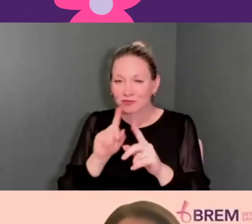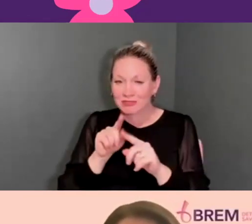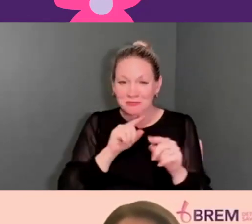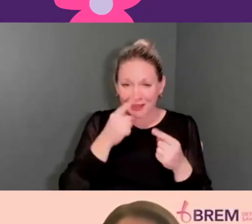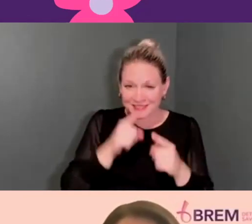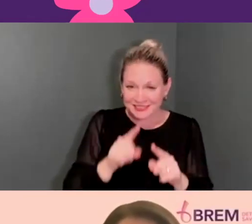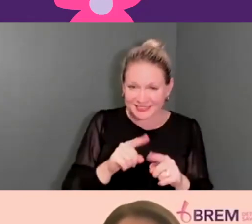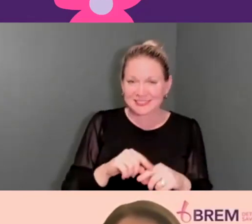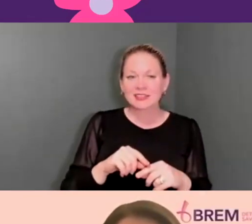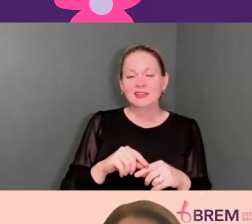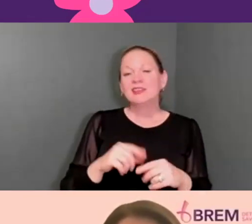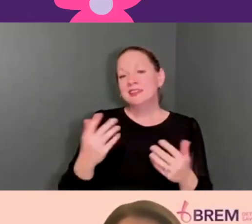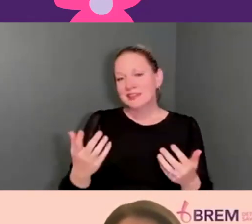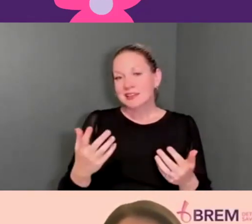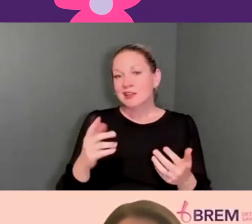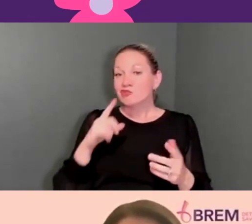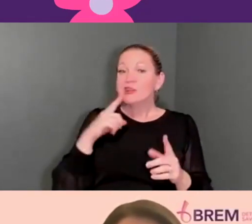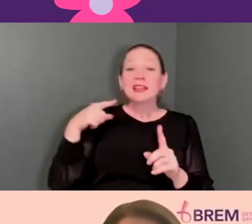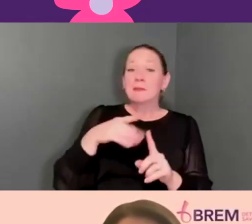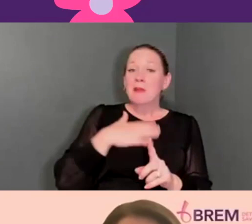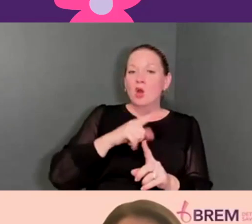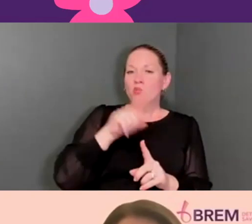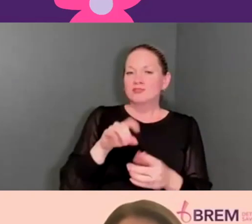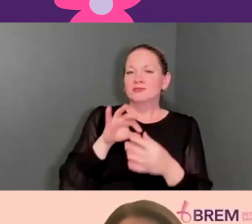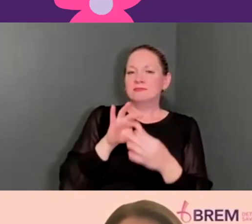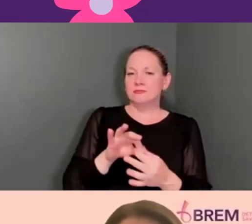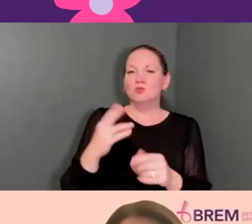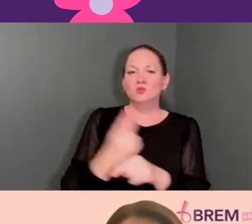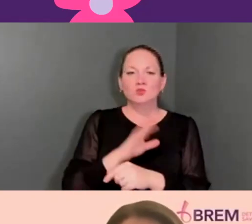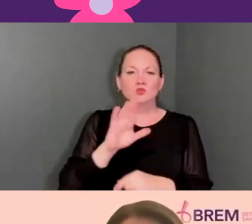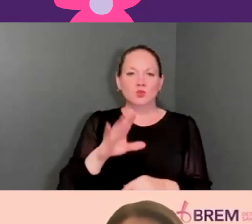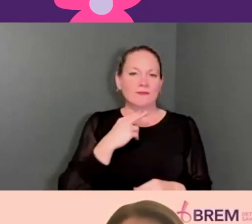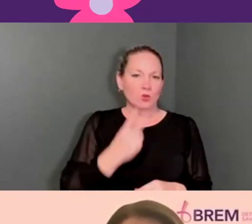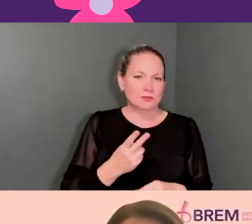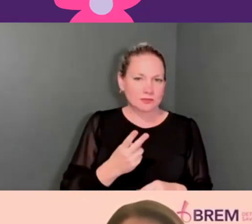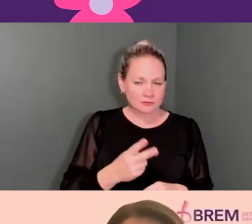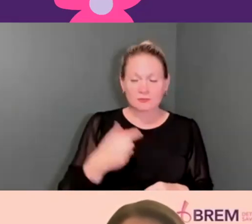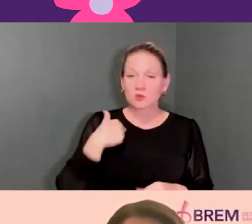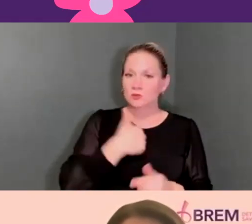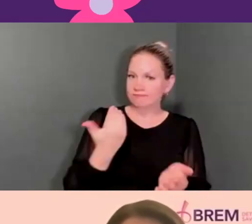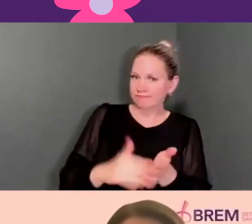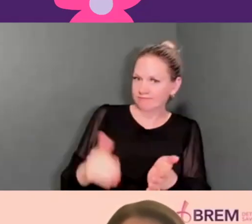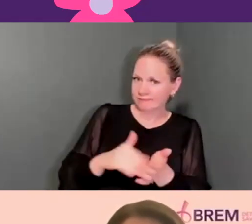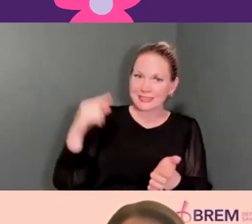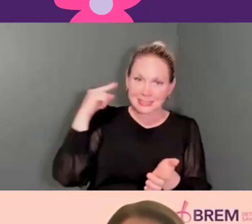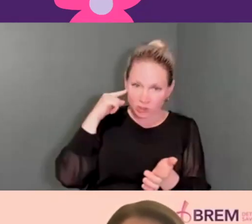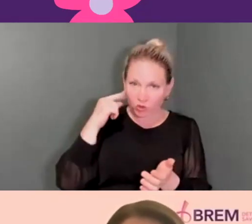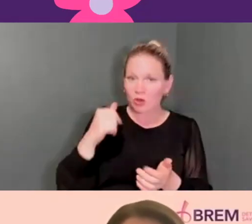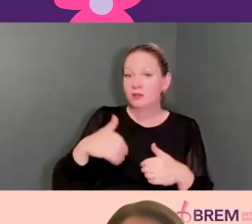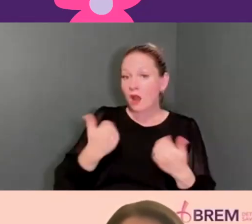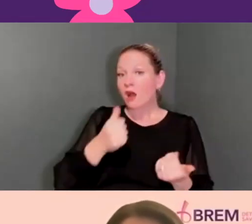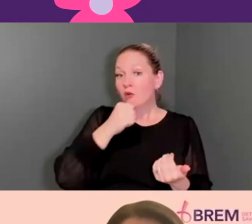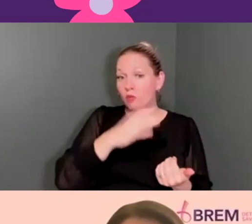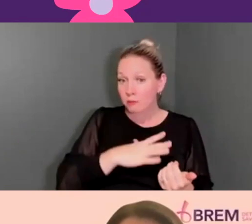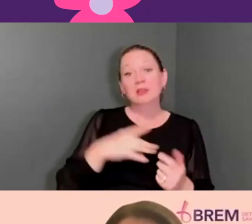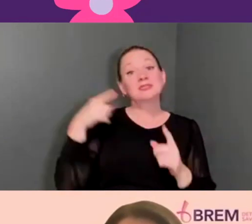this. And that's the part about using your voice. It's what we're doing here tonight. We frequently hear that young women with breast cancer, particularly women of color, can be dismissed